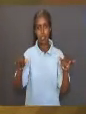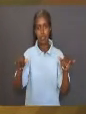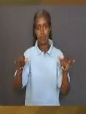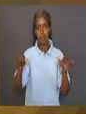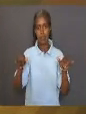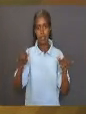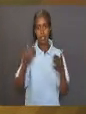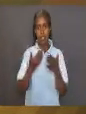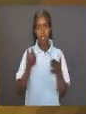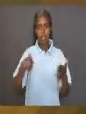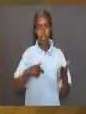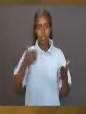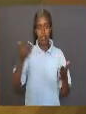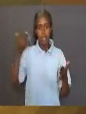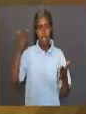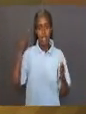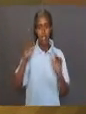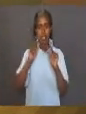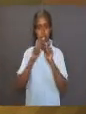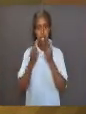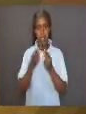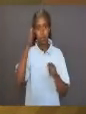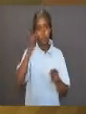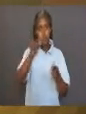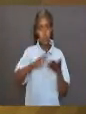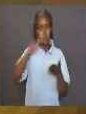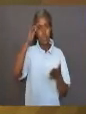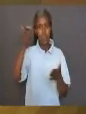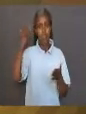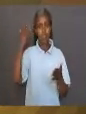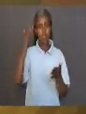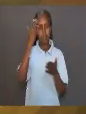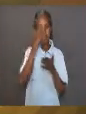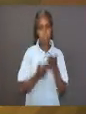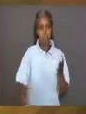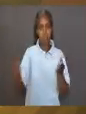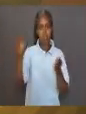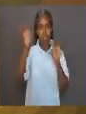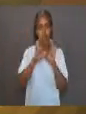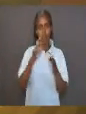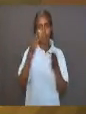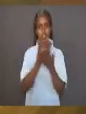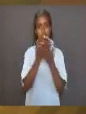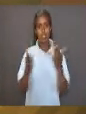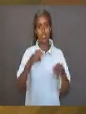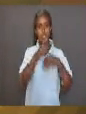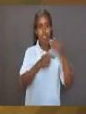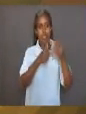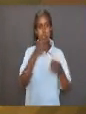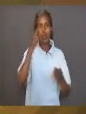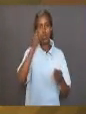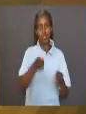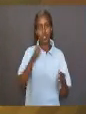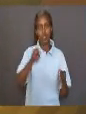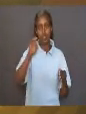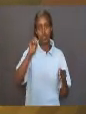In your earlier grades, you learned some important things about geometry and